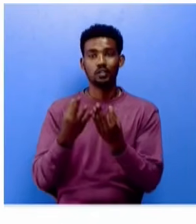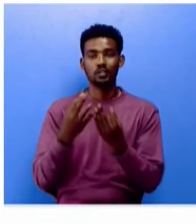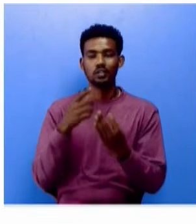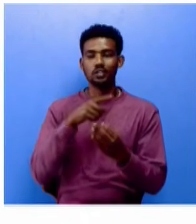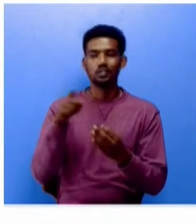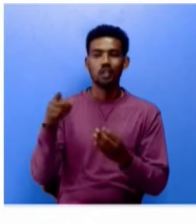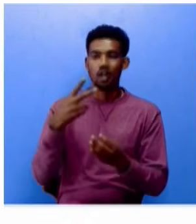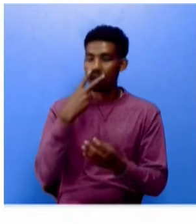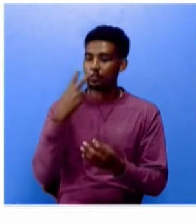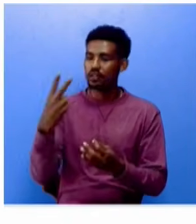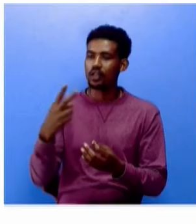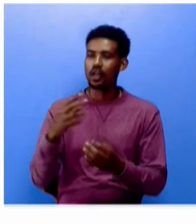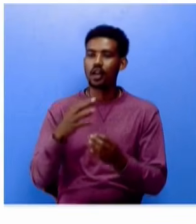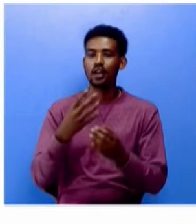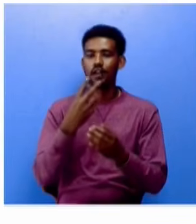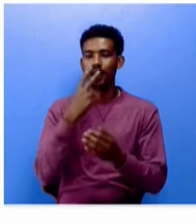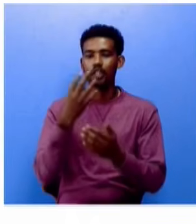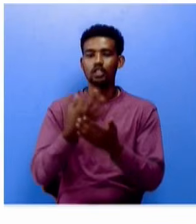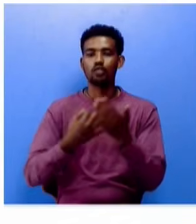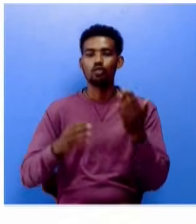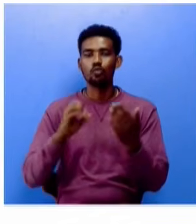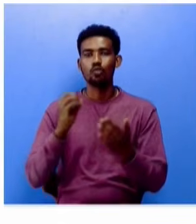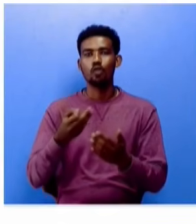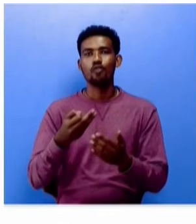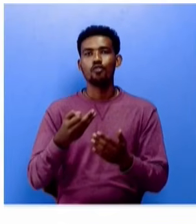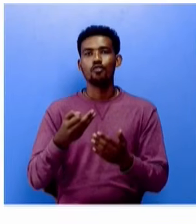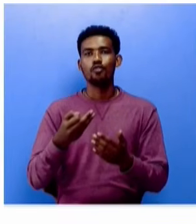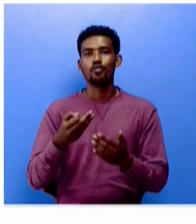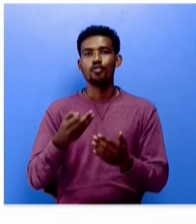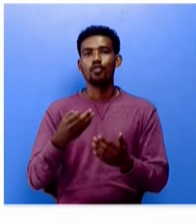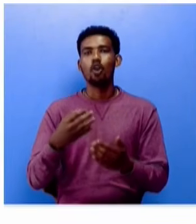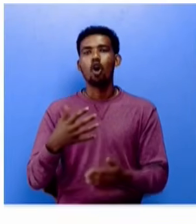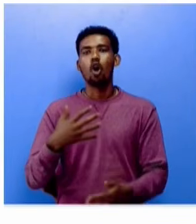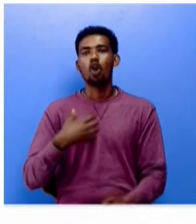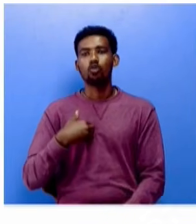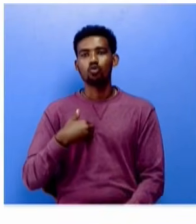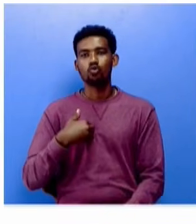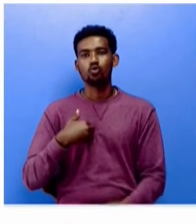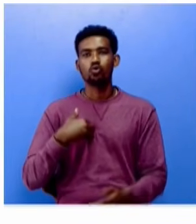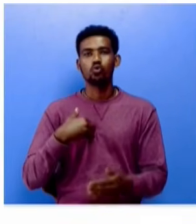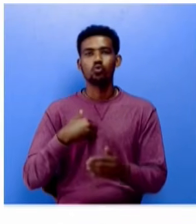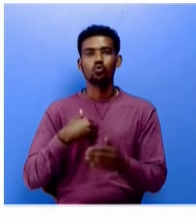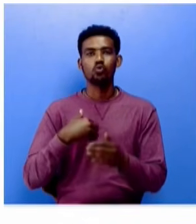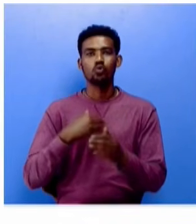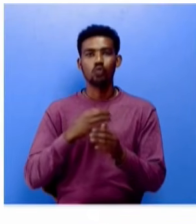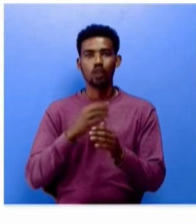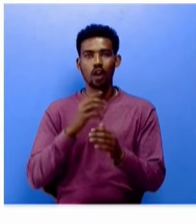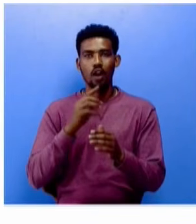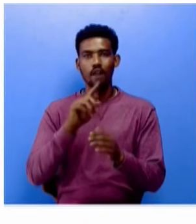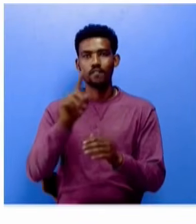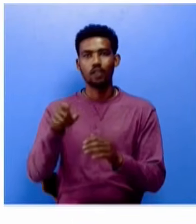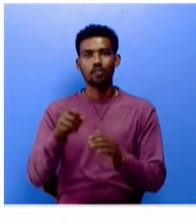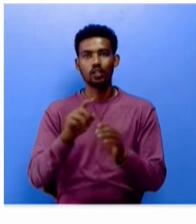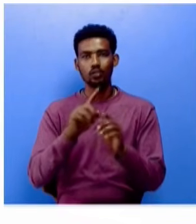write the form of ought to in affirmative. You have 10 seconds.